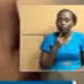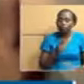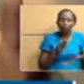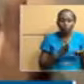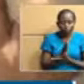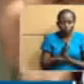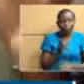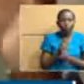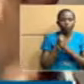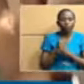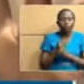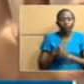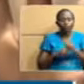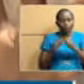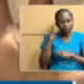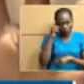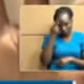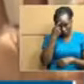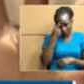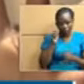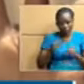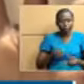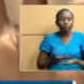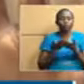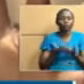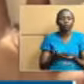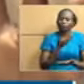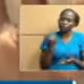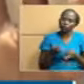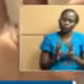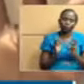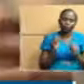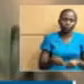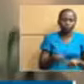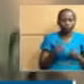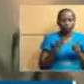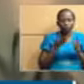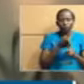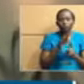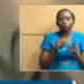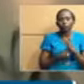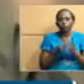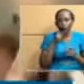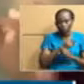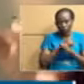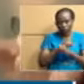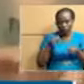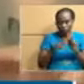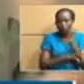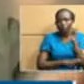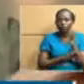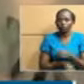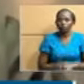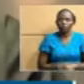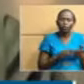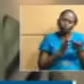it can deliver, and let us build synergies. I think that's the best way we can approach social protection in this country. It is also not true that